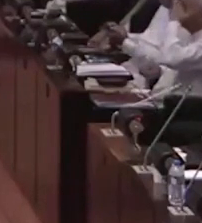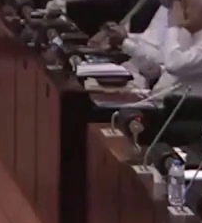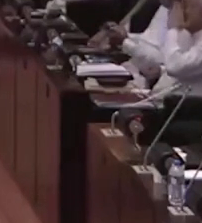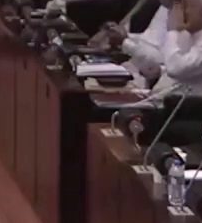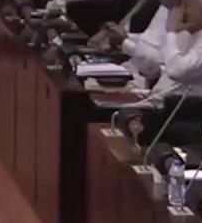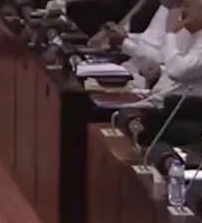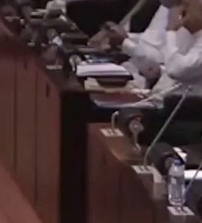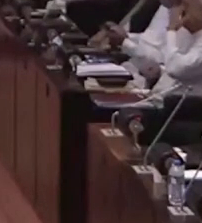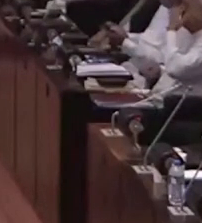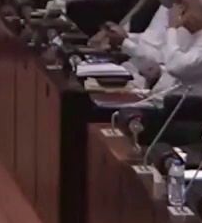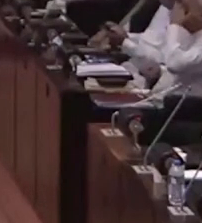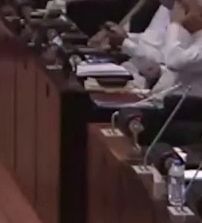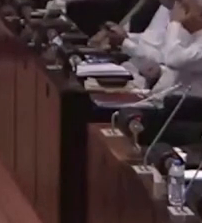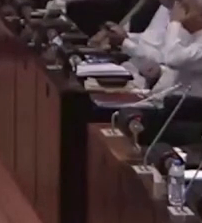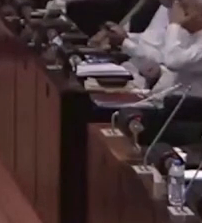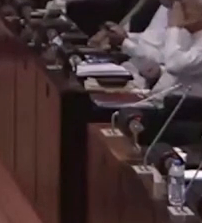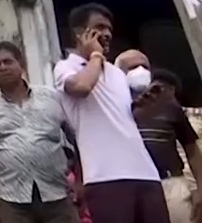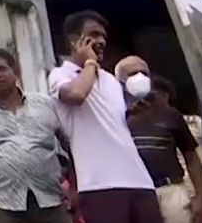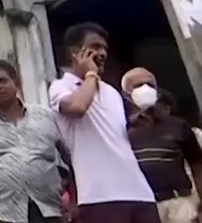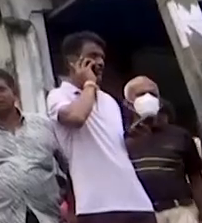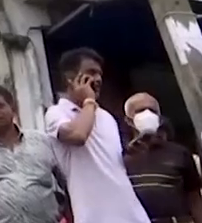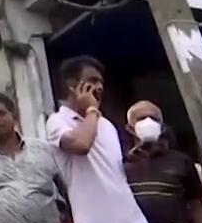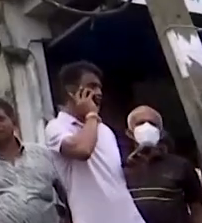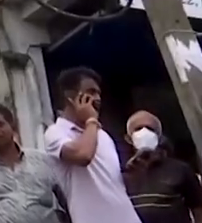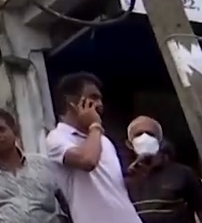the 225-member House.